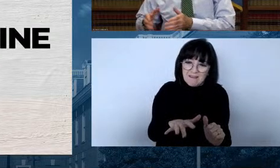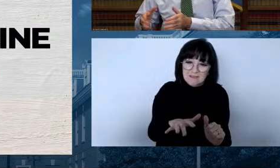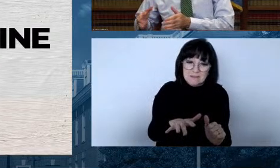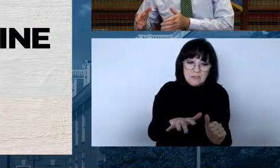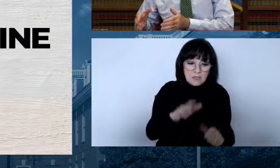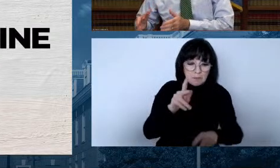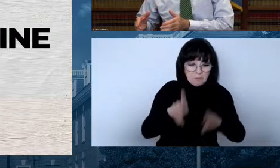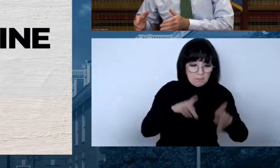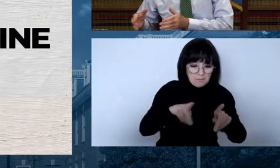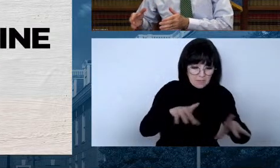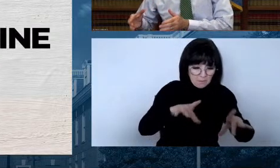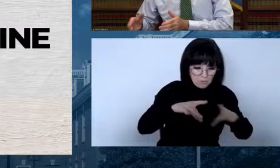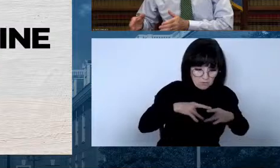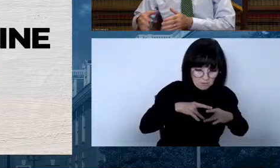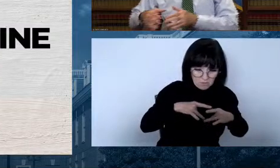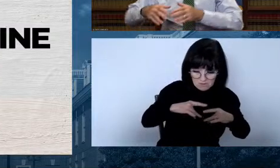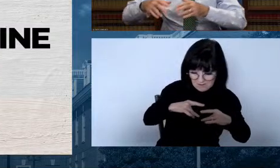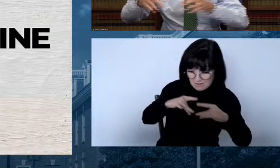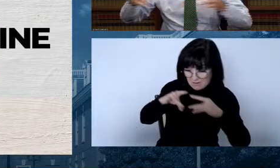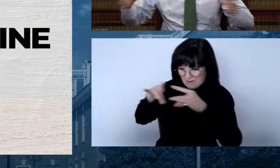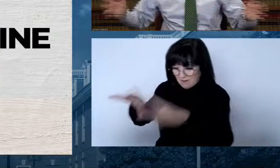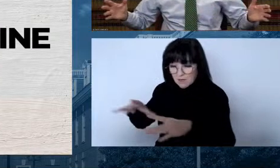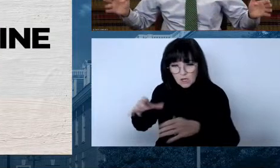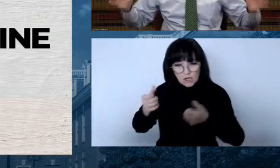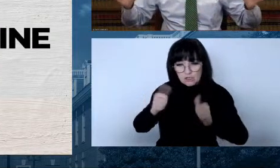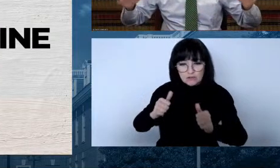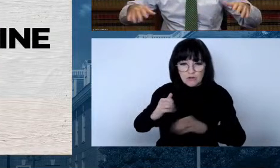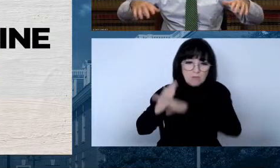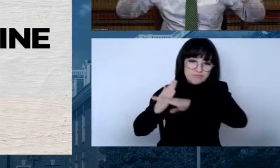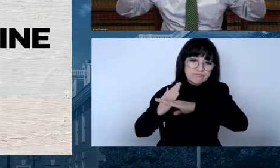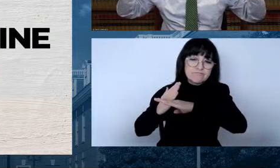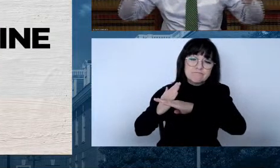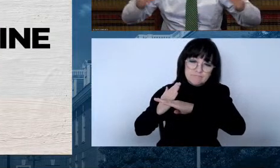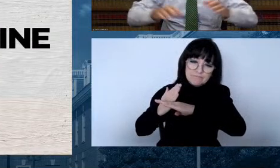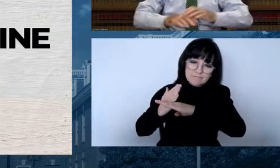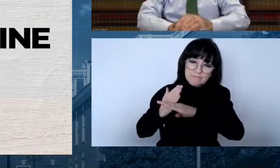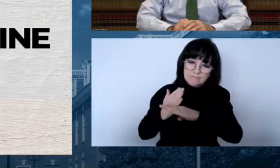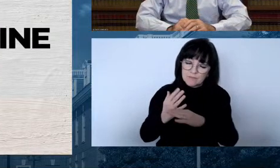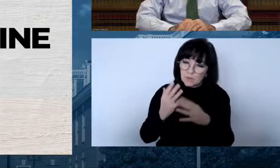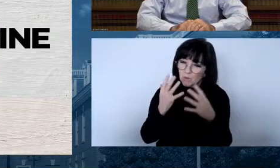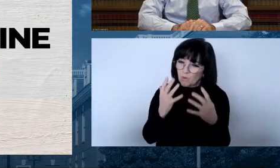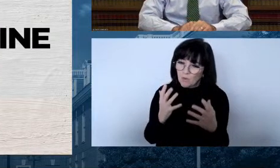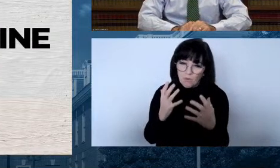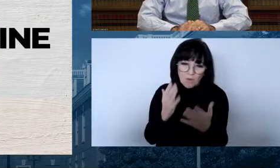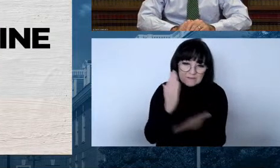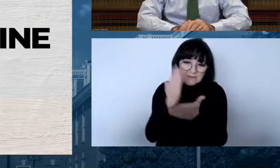one unvaccinated person to the next, creating a spread and a geometric